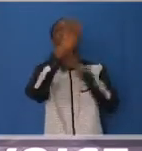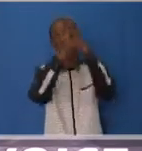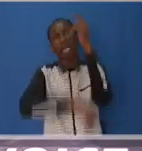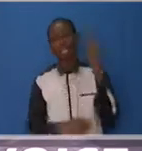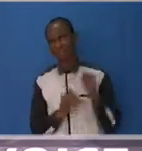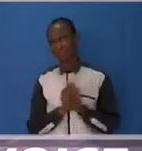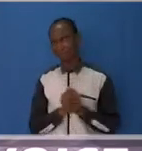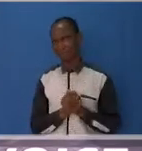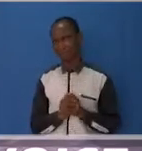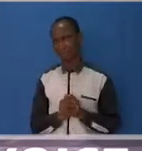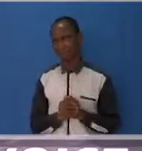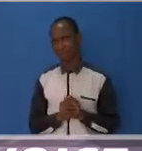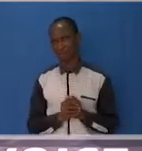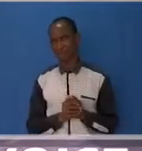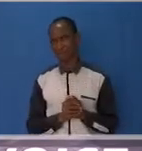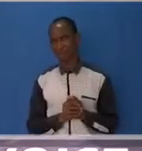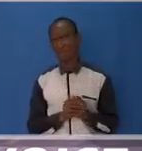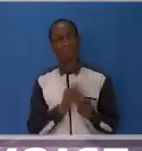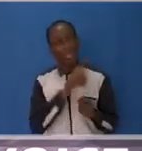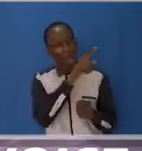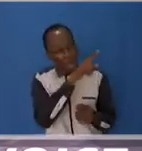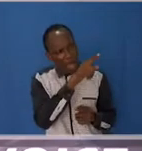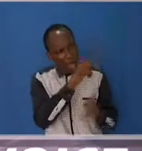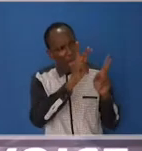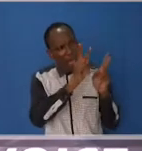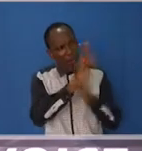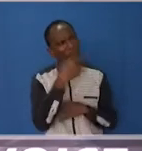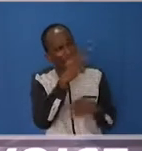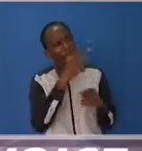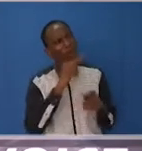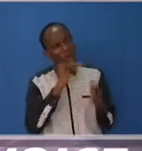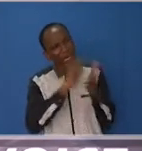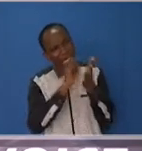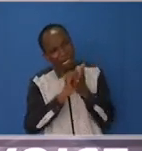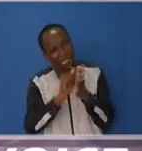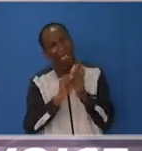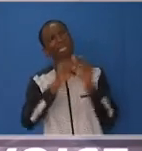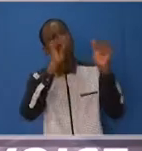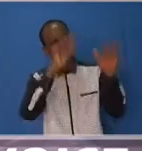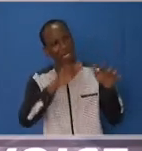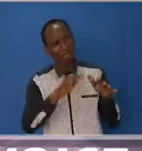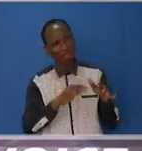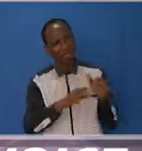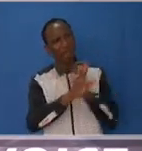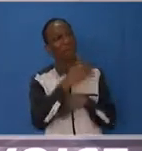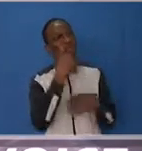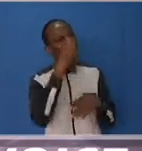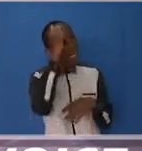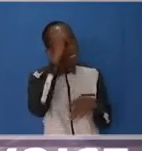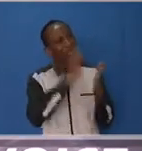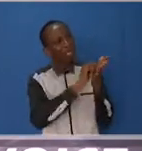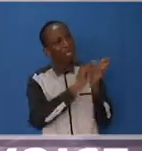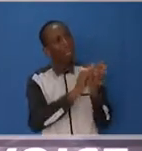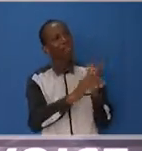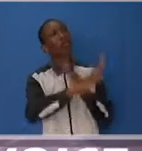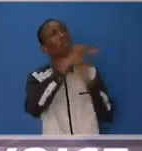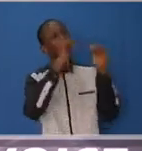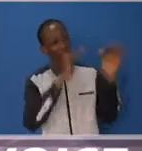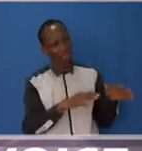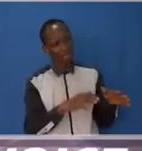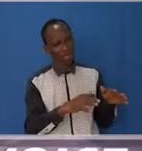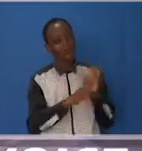ye kenkan na ye fa adisu afiru mu se onyankopon ye obi a so ode hihye ma wo a ese se wo ye ositi ndi